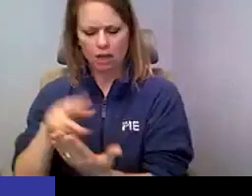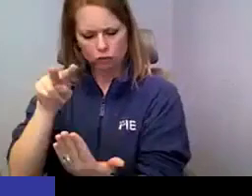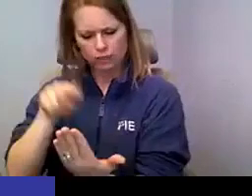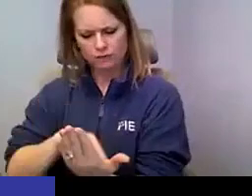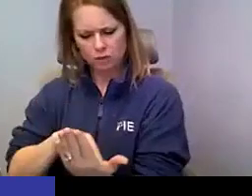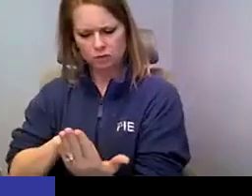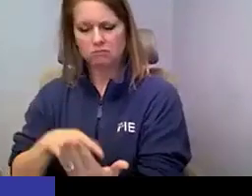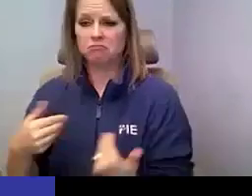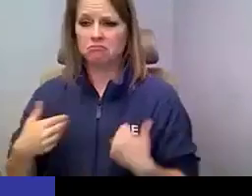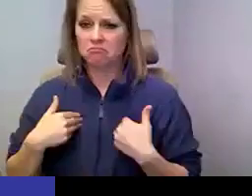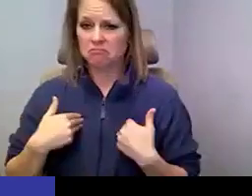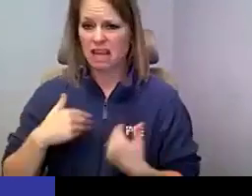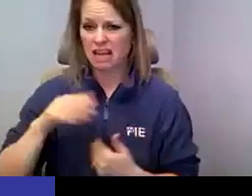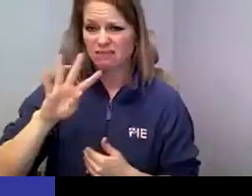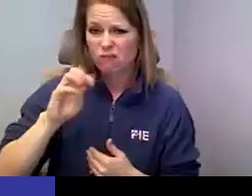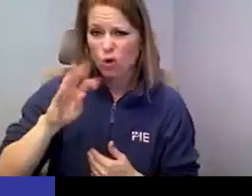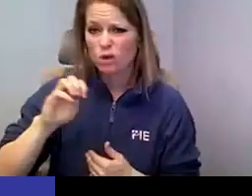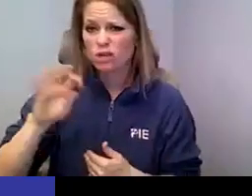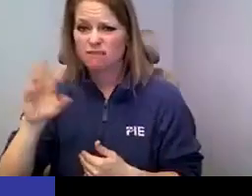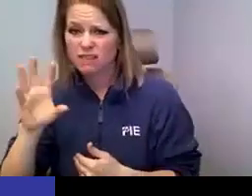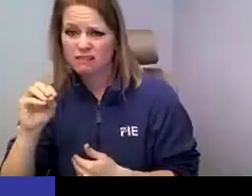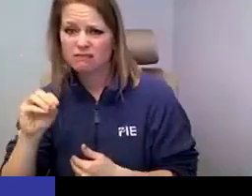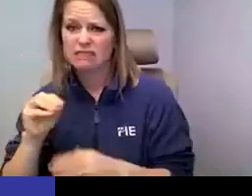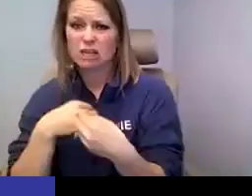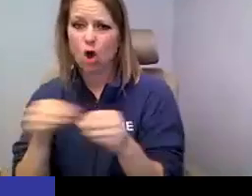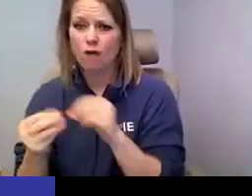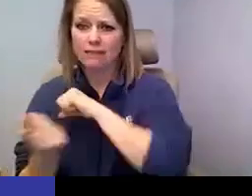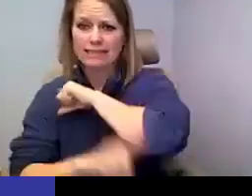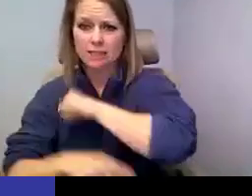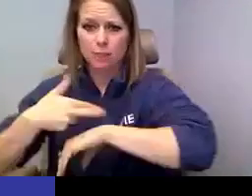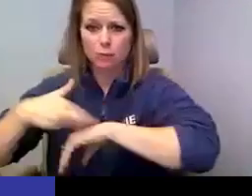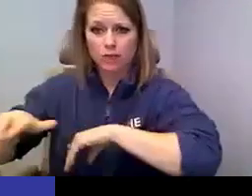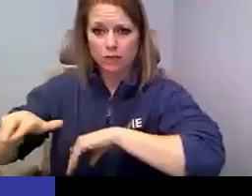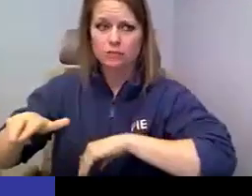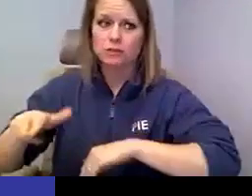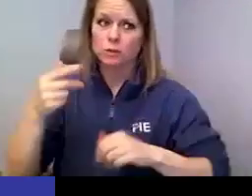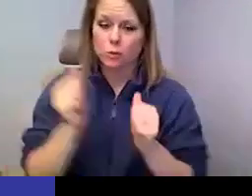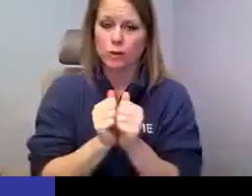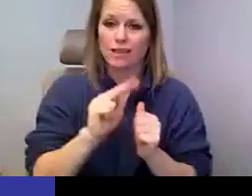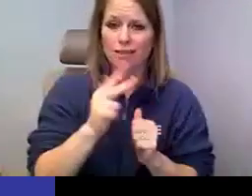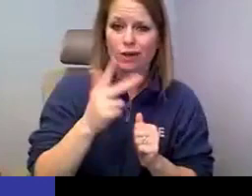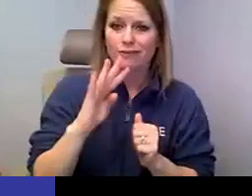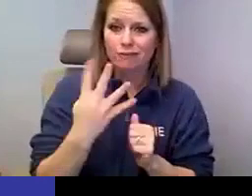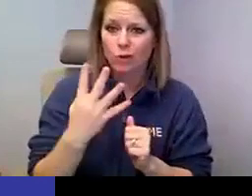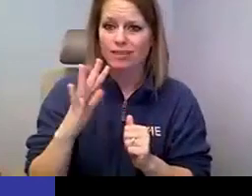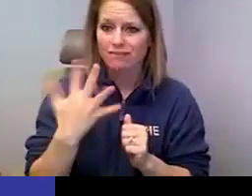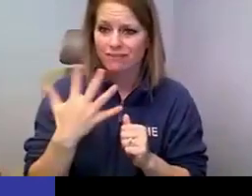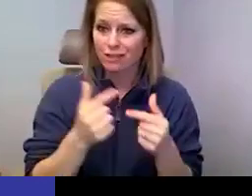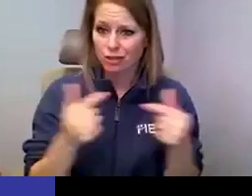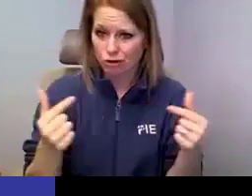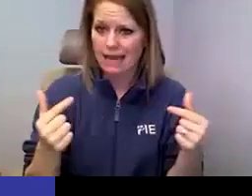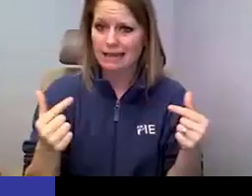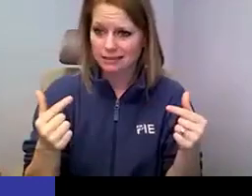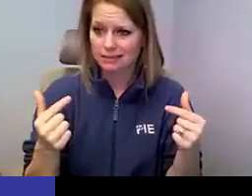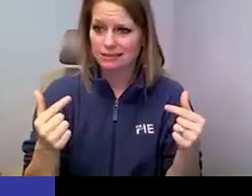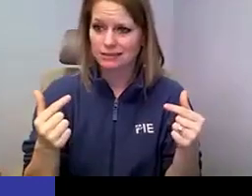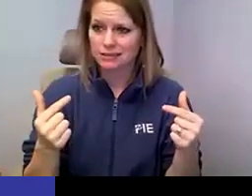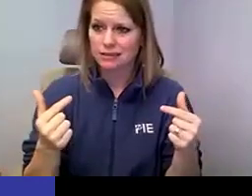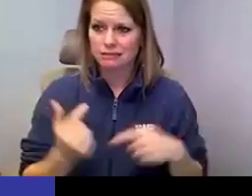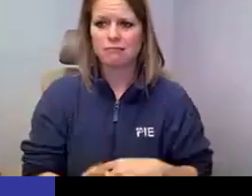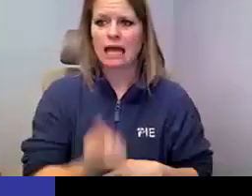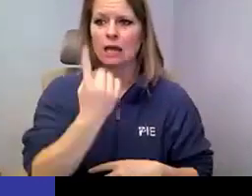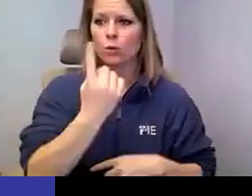50 office discipline referrals during his 3rd, 4th, 5th grade year, through his late elementary years. And one of his